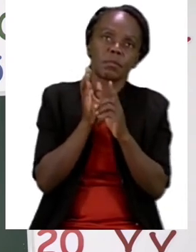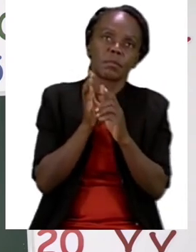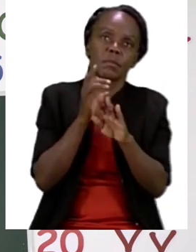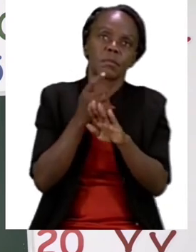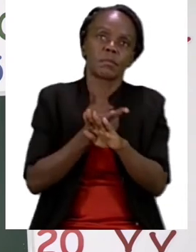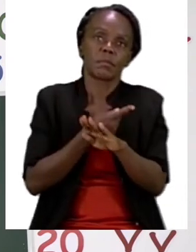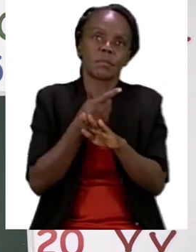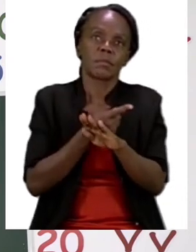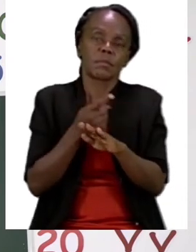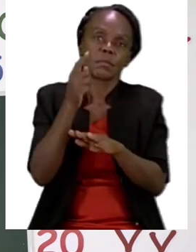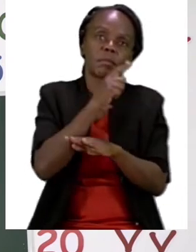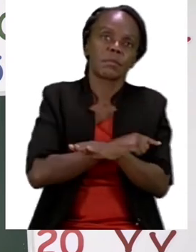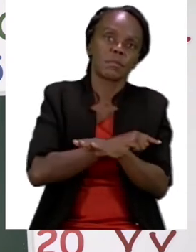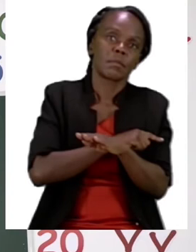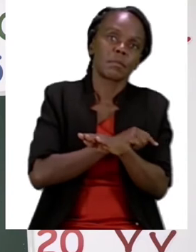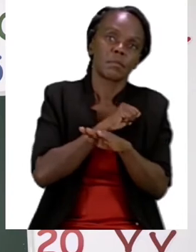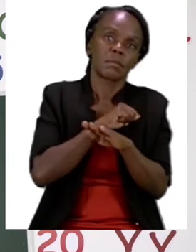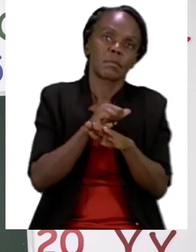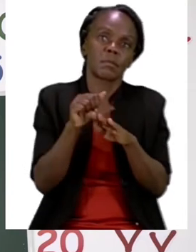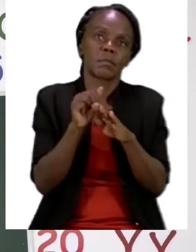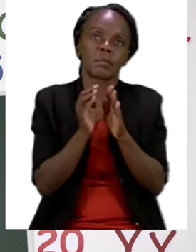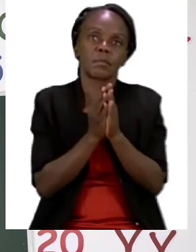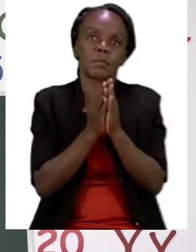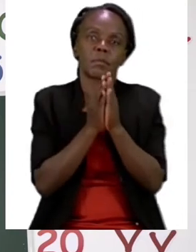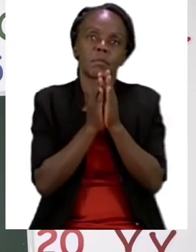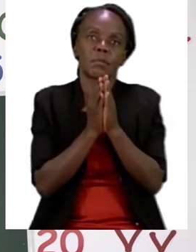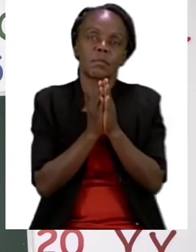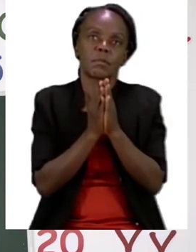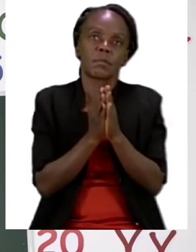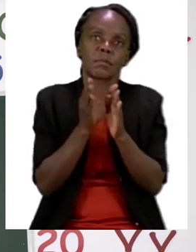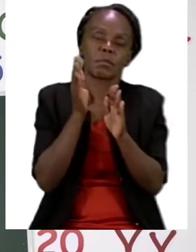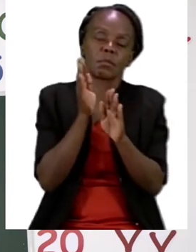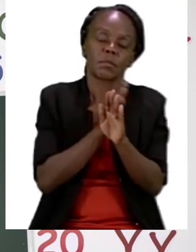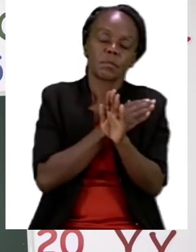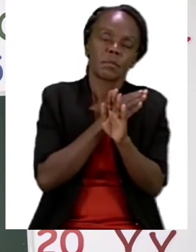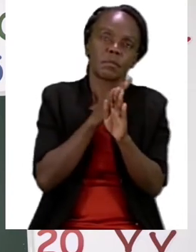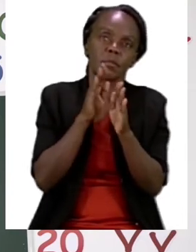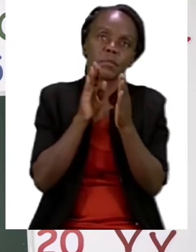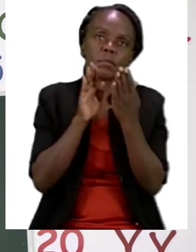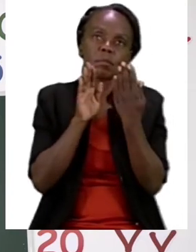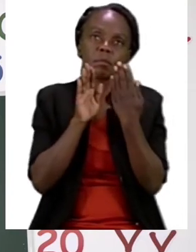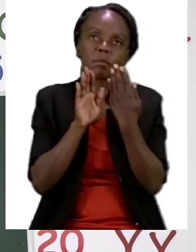Sanitize every day so the germs can stay